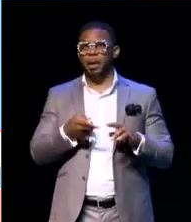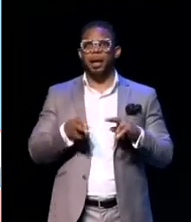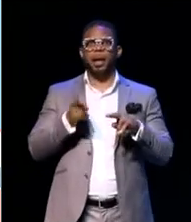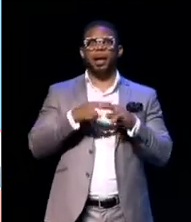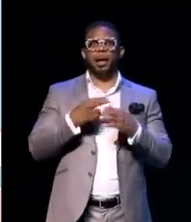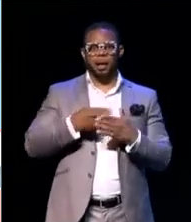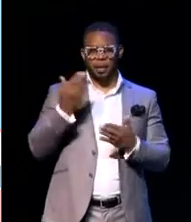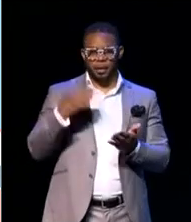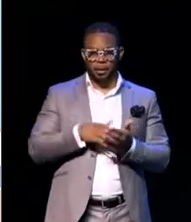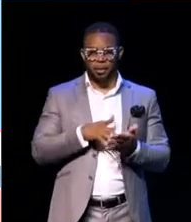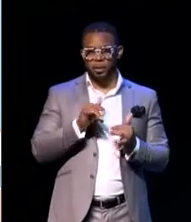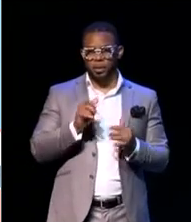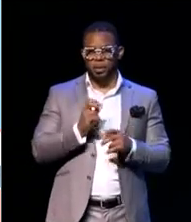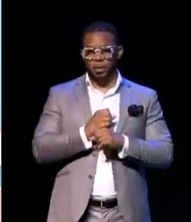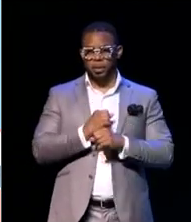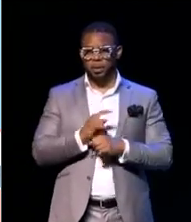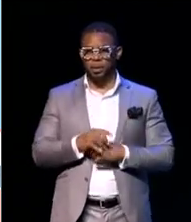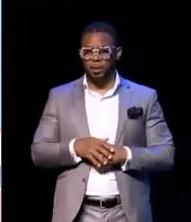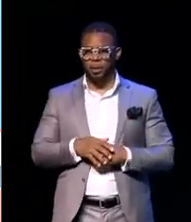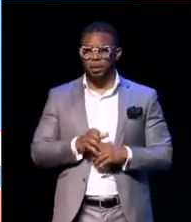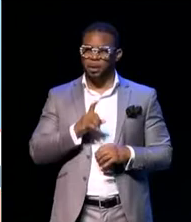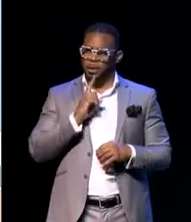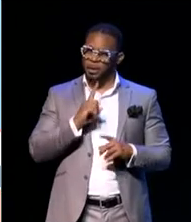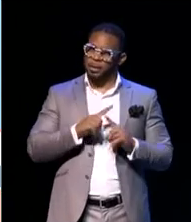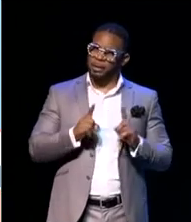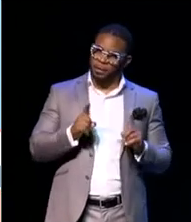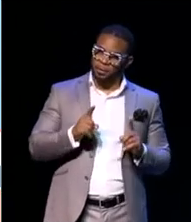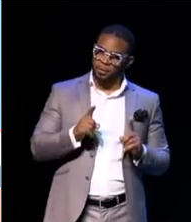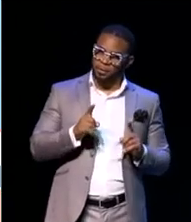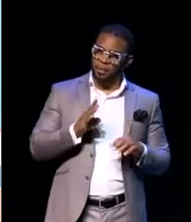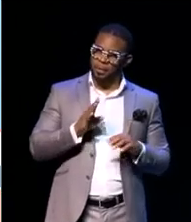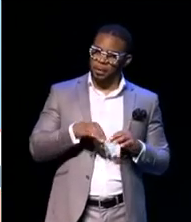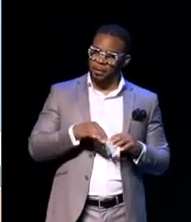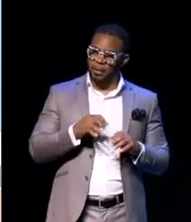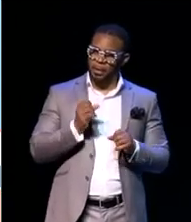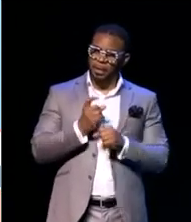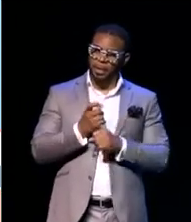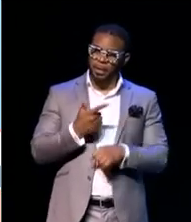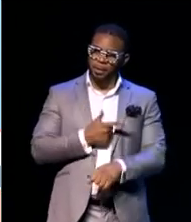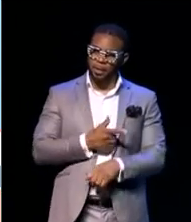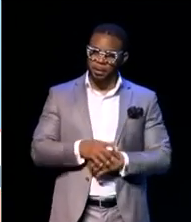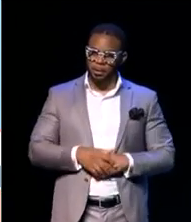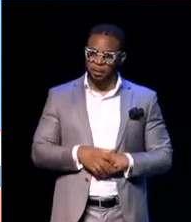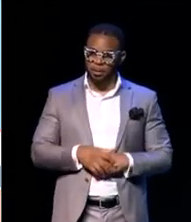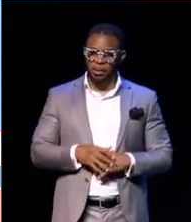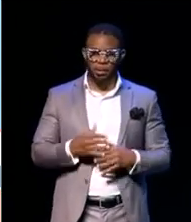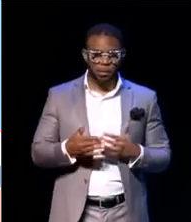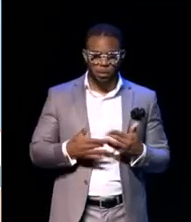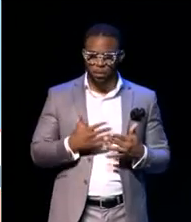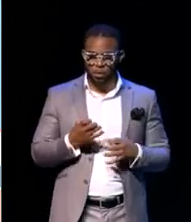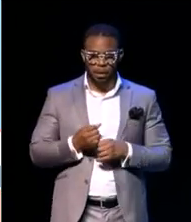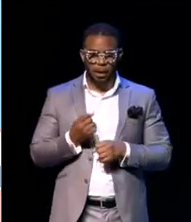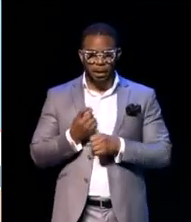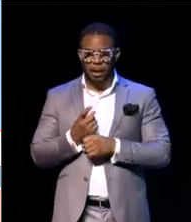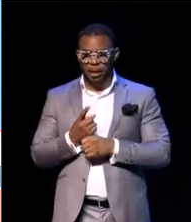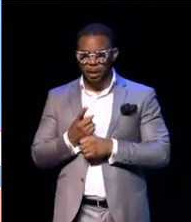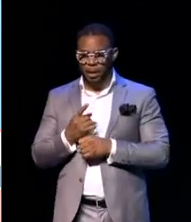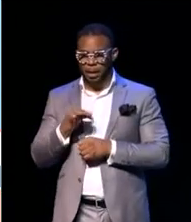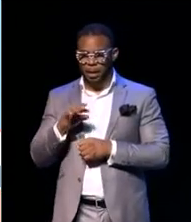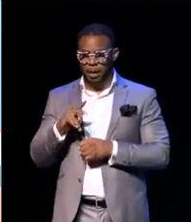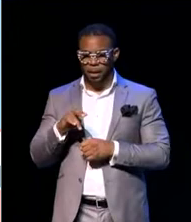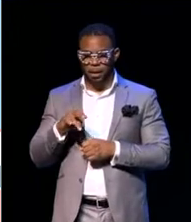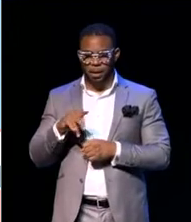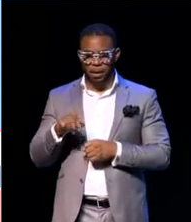high again so you can protect it, which is different than an annual vaccine. So when we get an annual